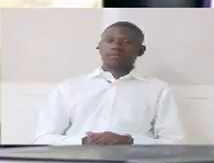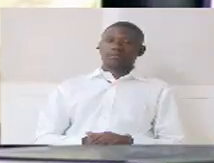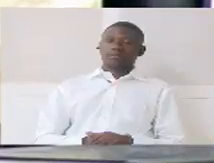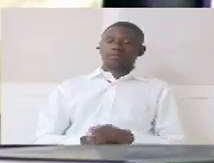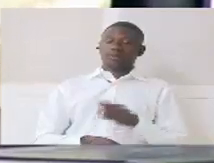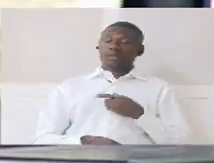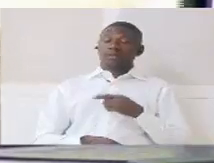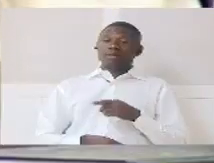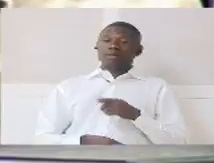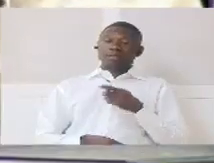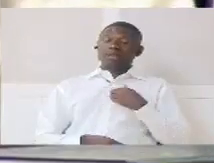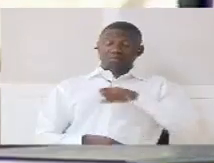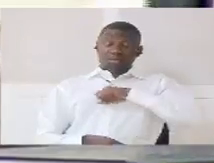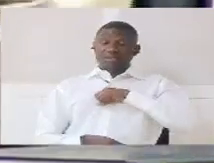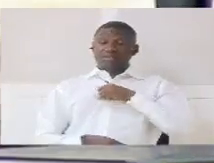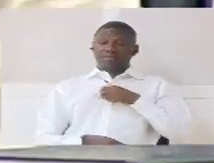abelarin.